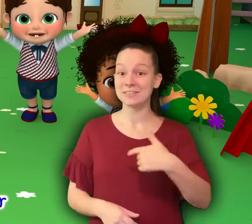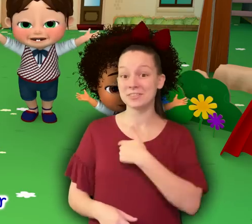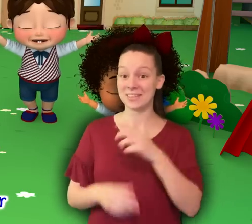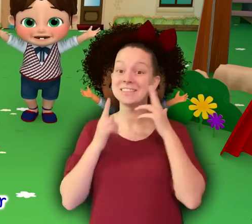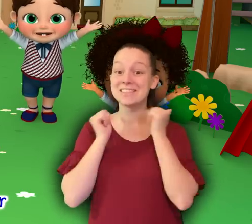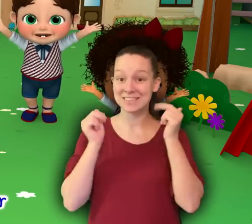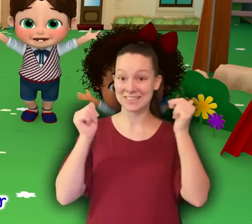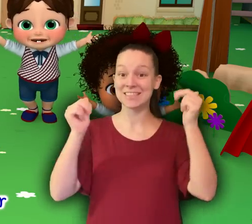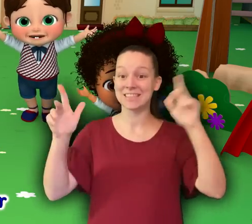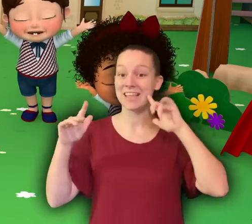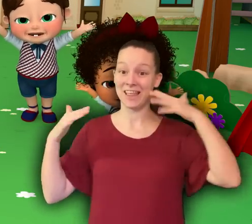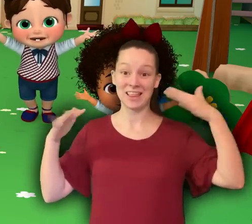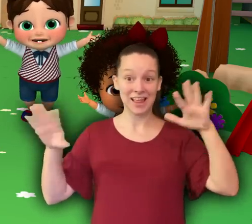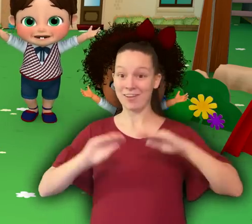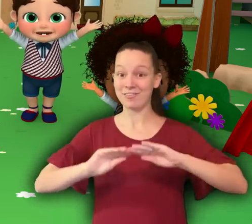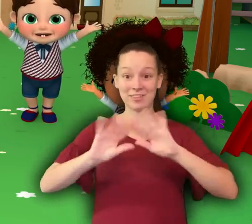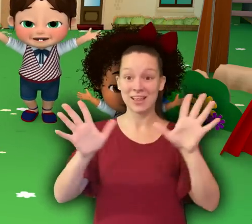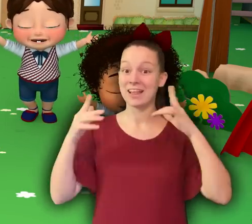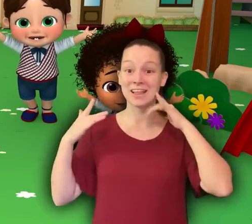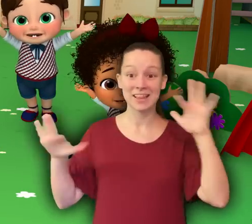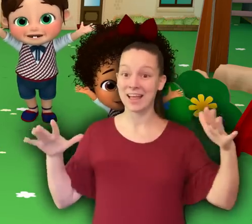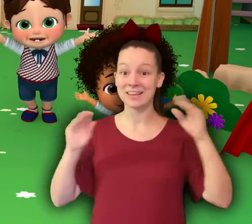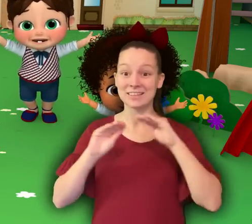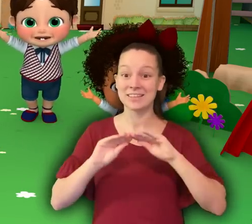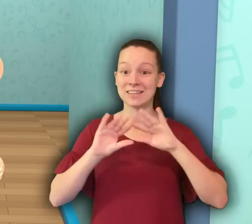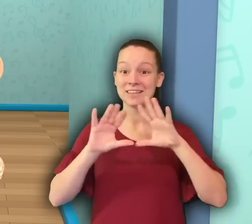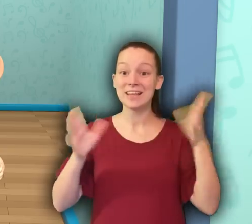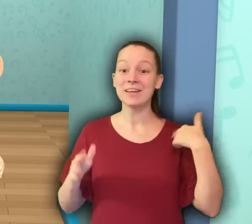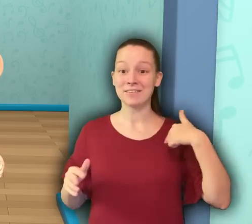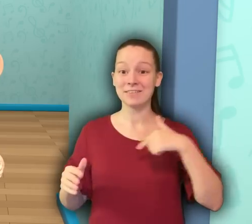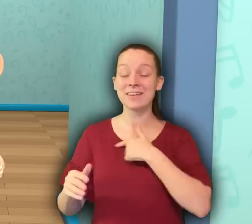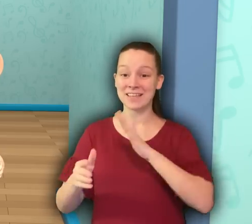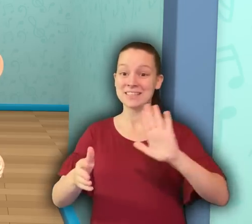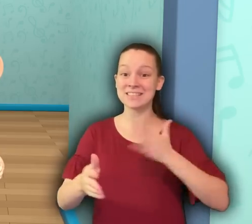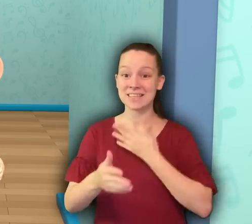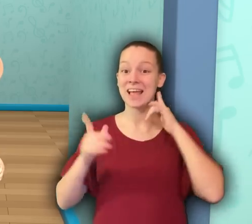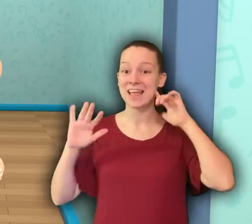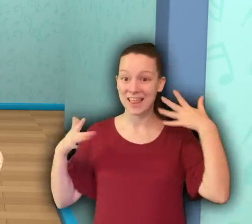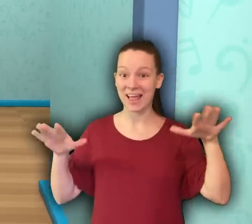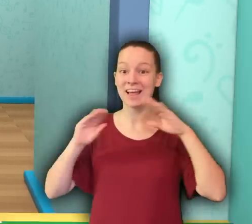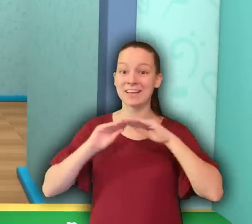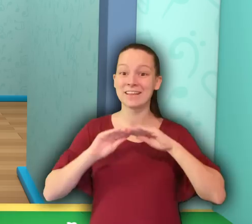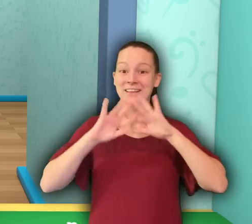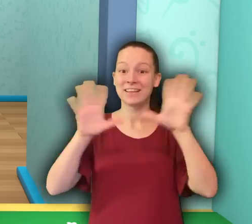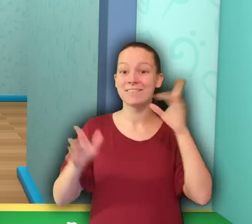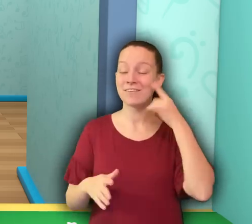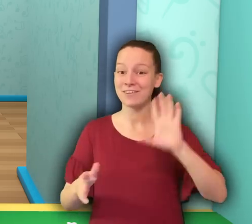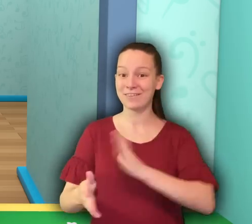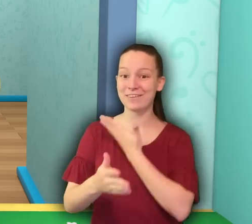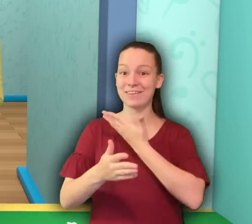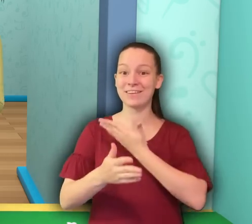we will sing loud and clear loud and clear loud and clear we will sing loud and clear